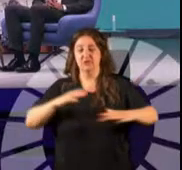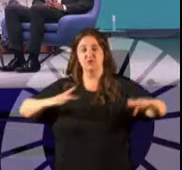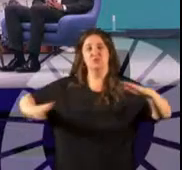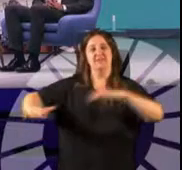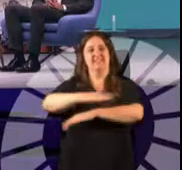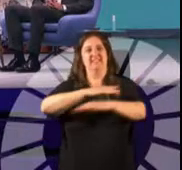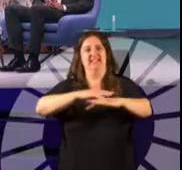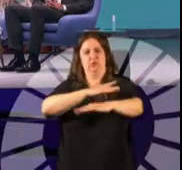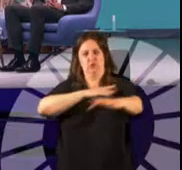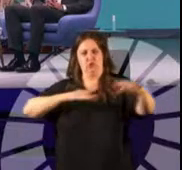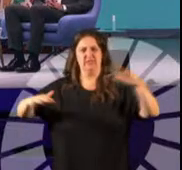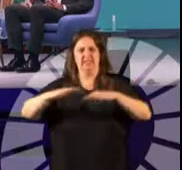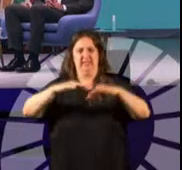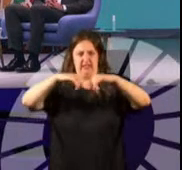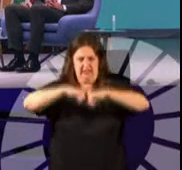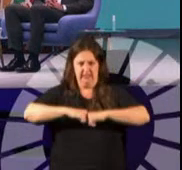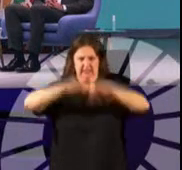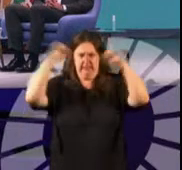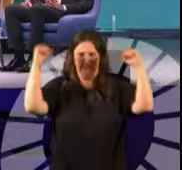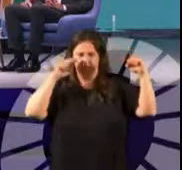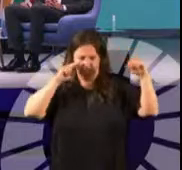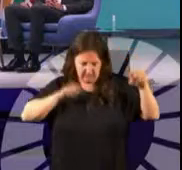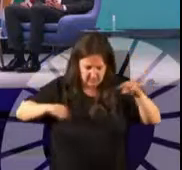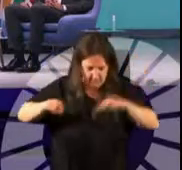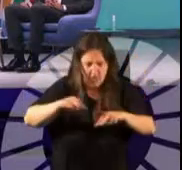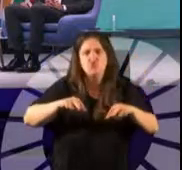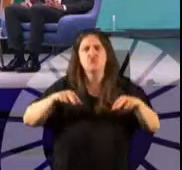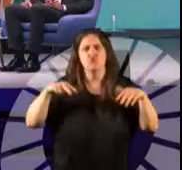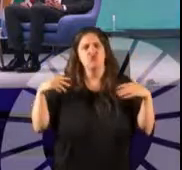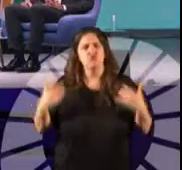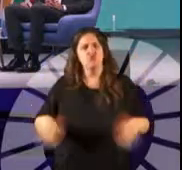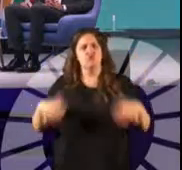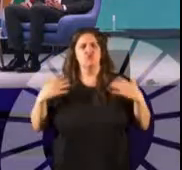the bad context which is